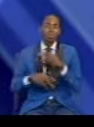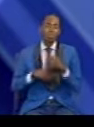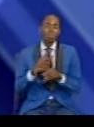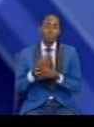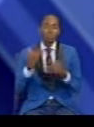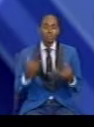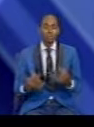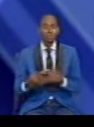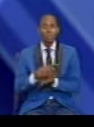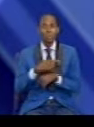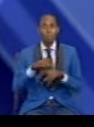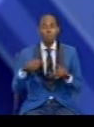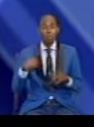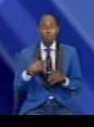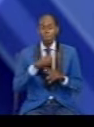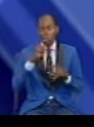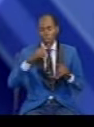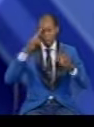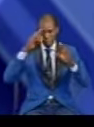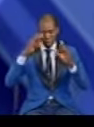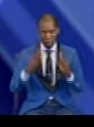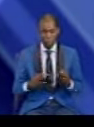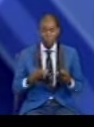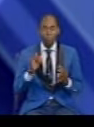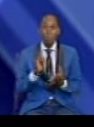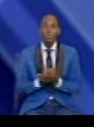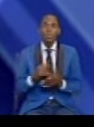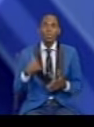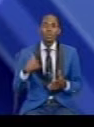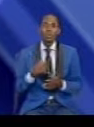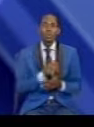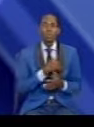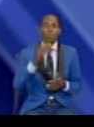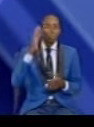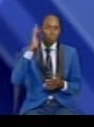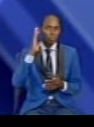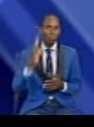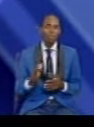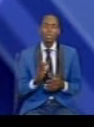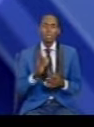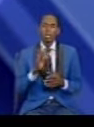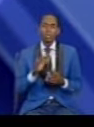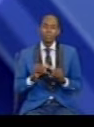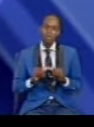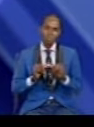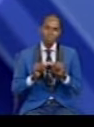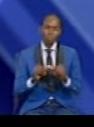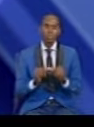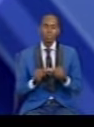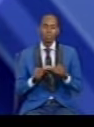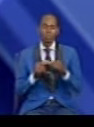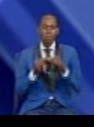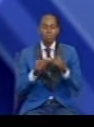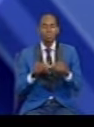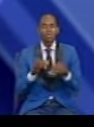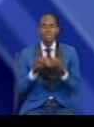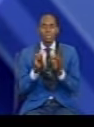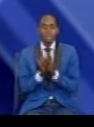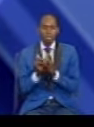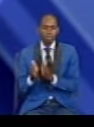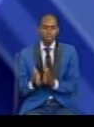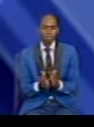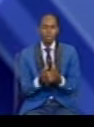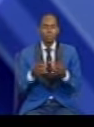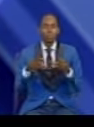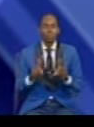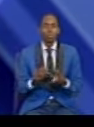mind, we will remain. We are making up our mind, we are going to be on the narrow road. We will not look